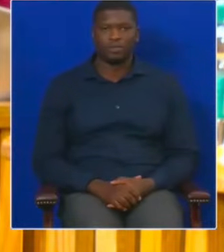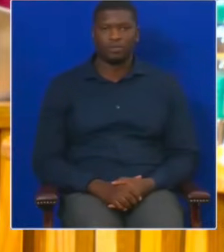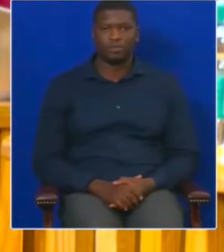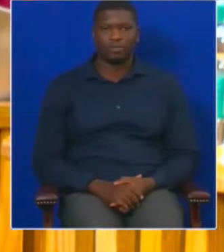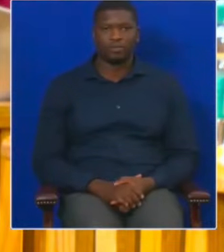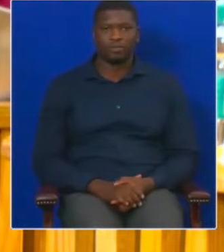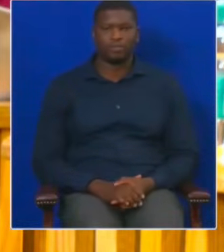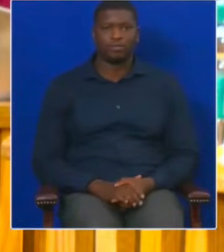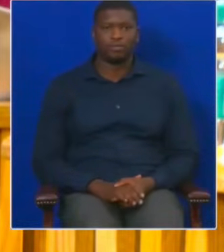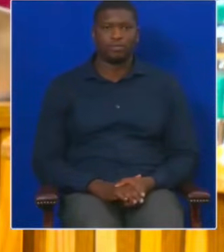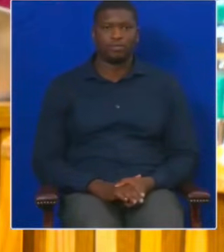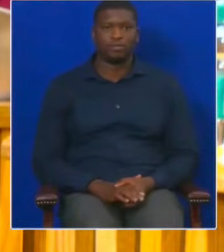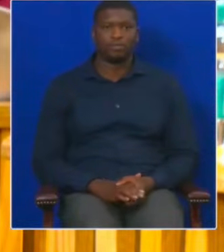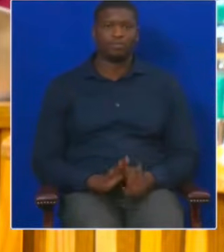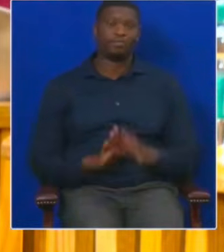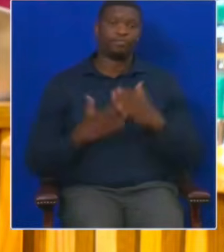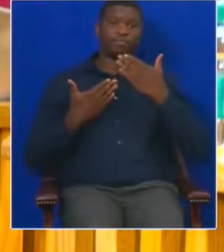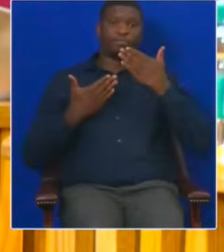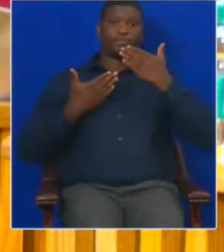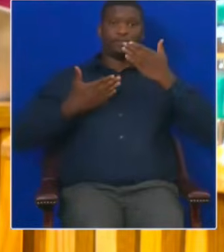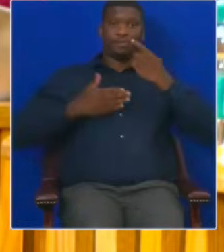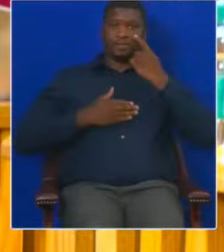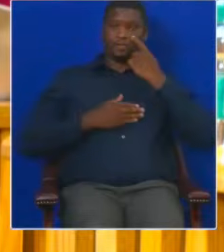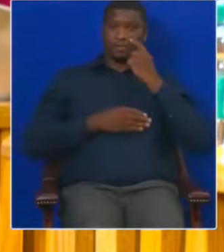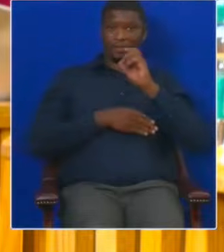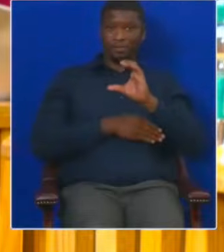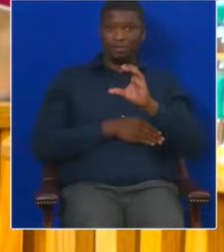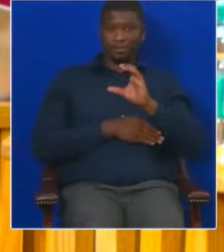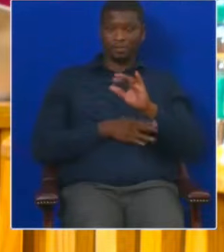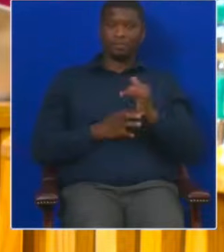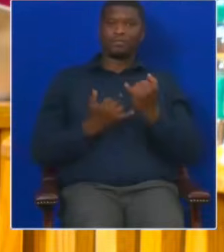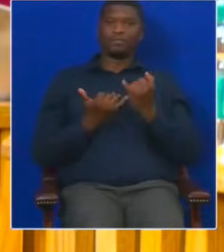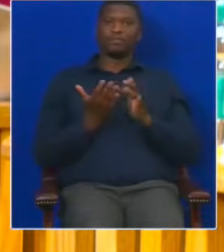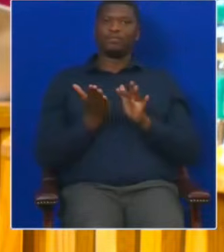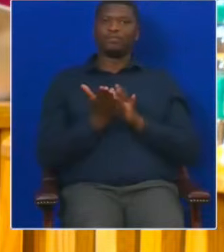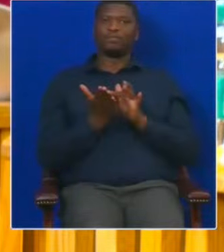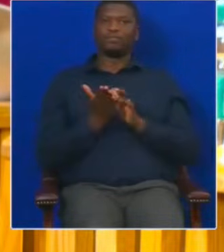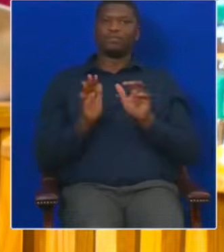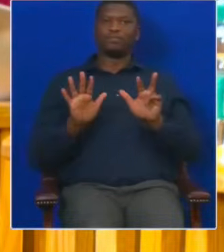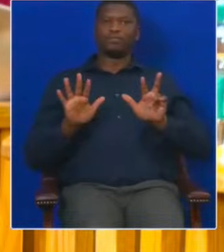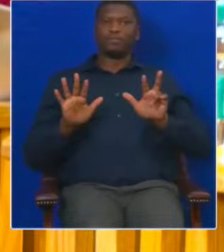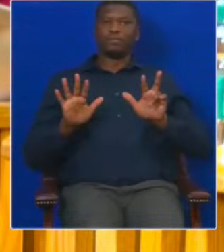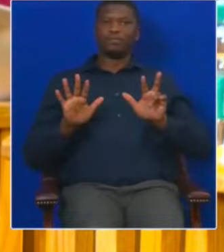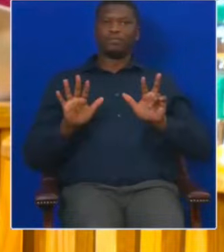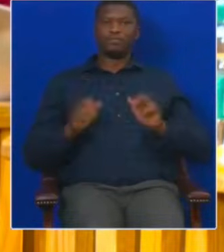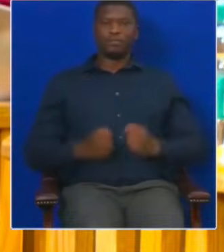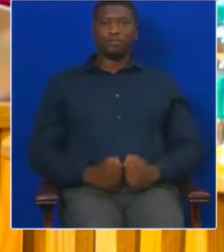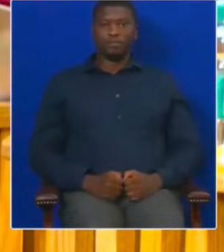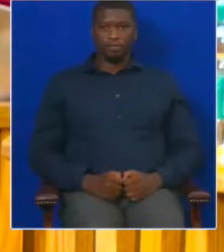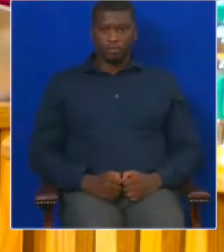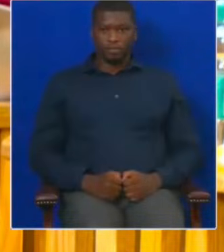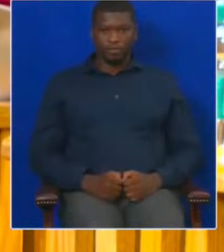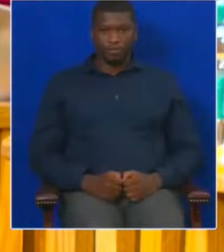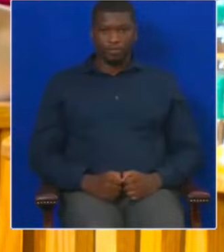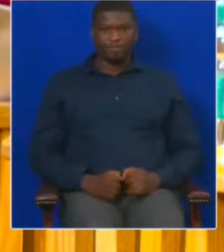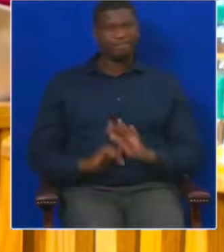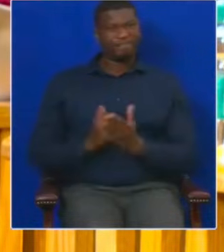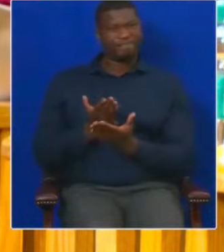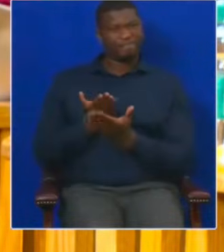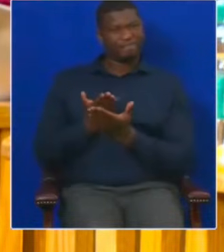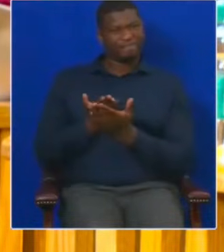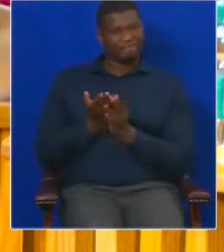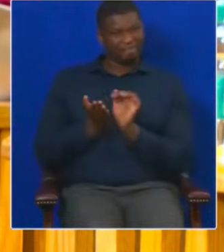Thank you, Witness C. We are then at page 8 in your annexure bundle, and we're at